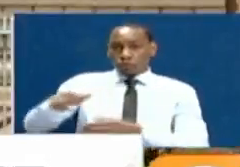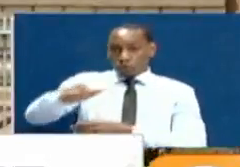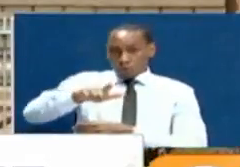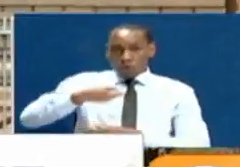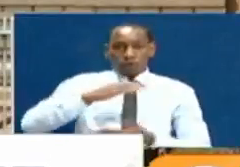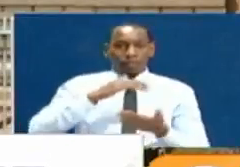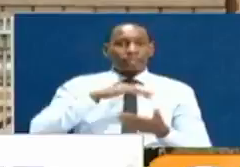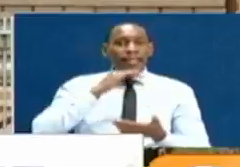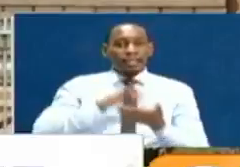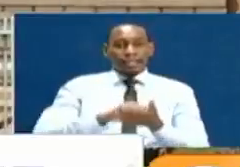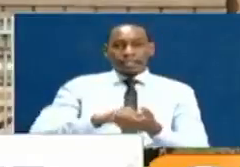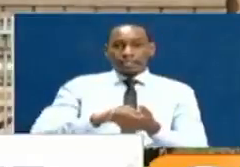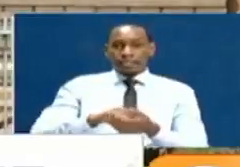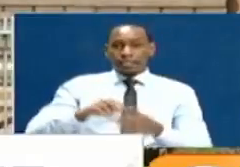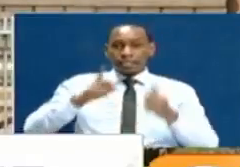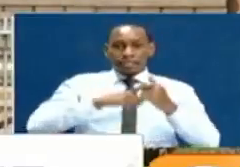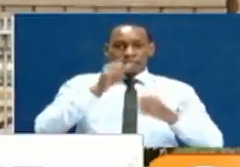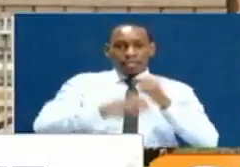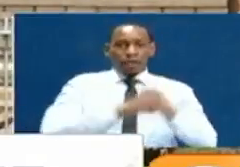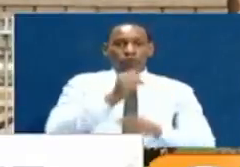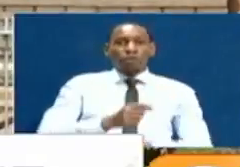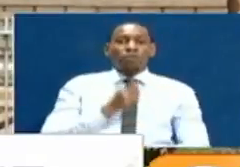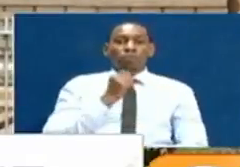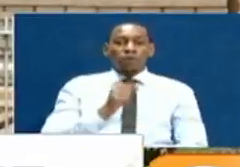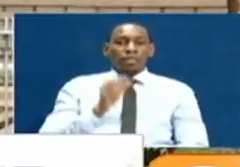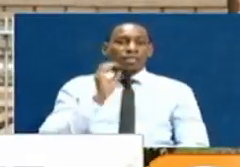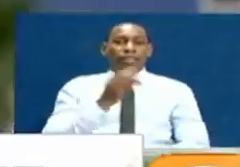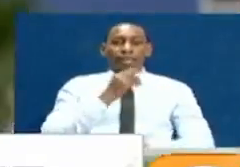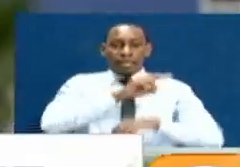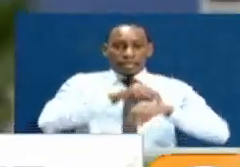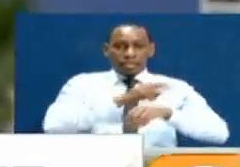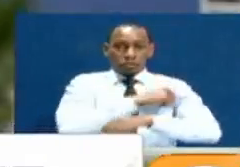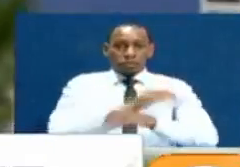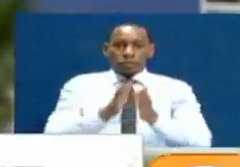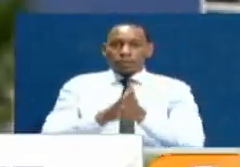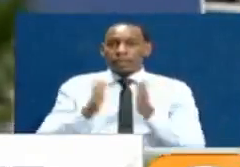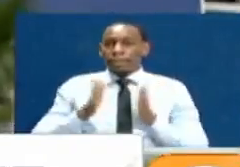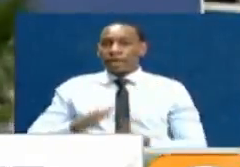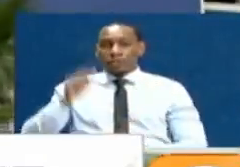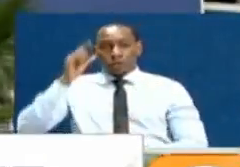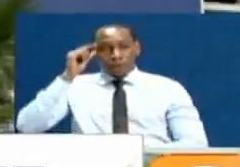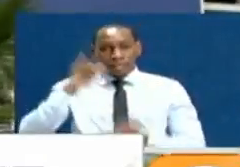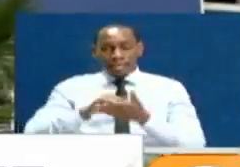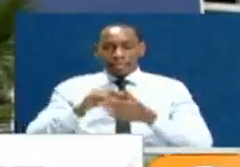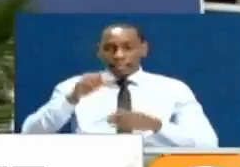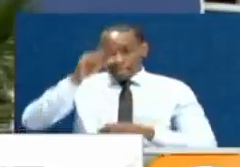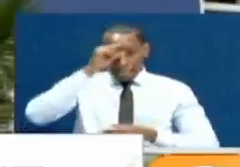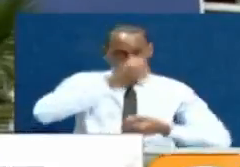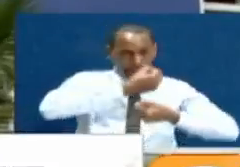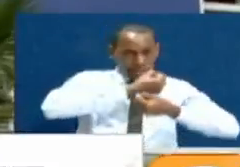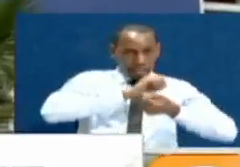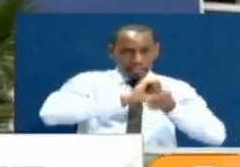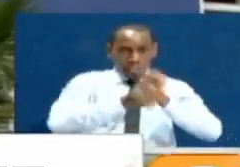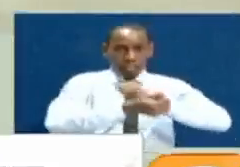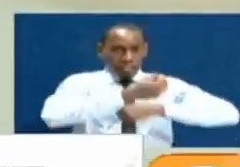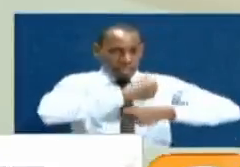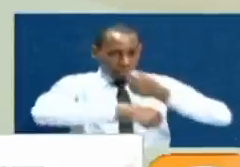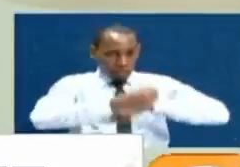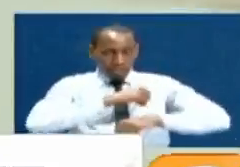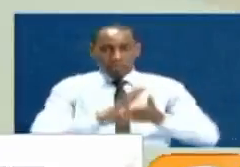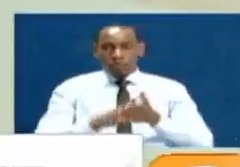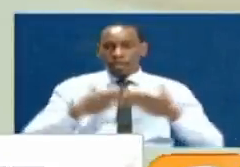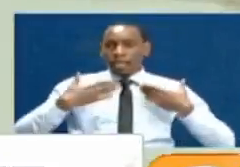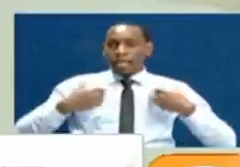deaths, that of a 6-year-old boy at the Kenyatta National Hospital and a man in Mombasa that has had the government relook its triage technique.